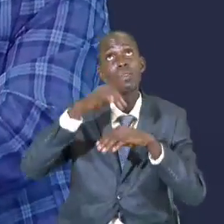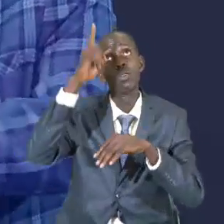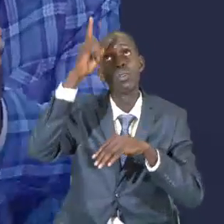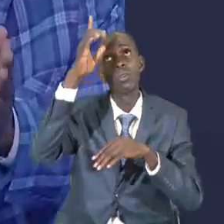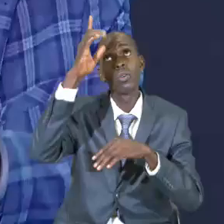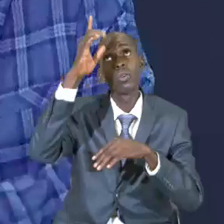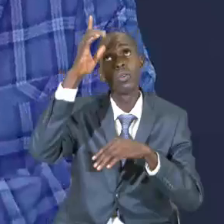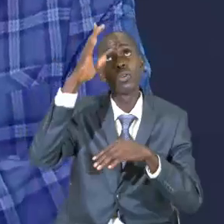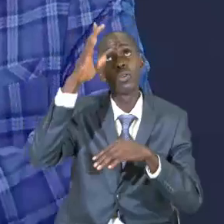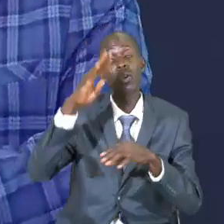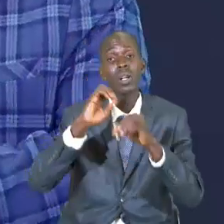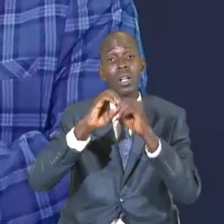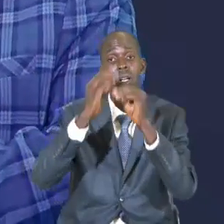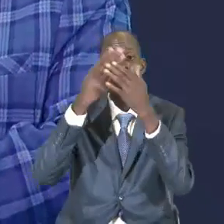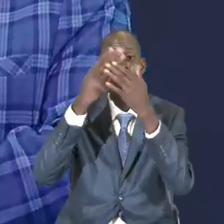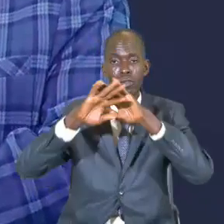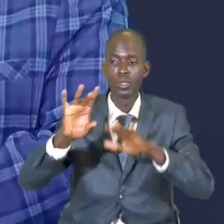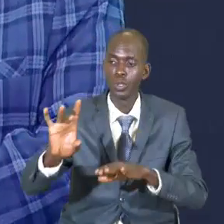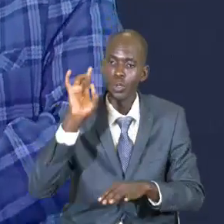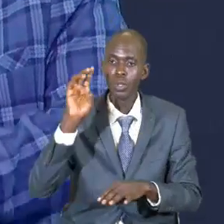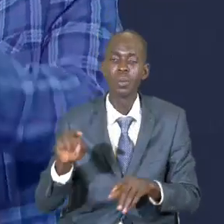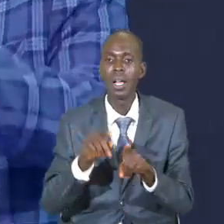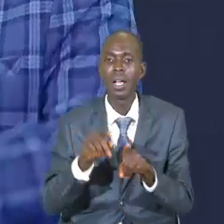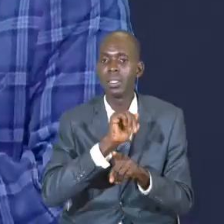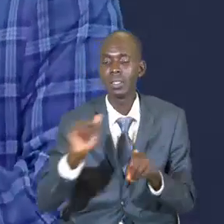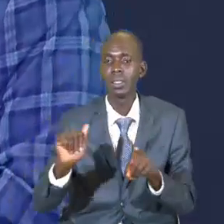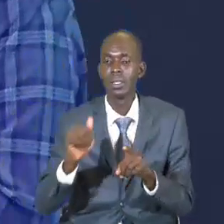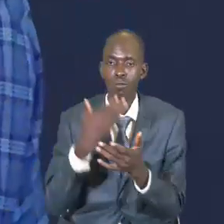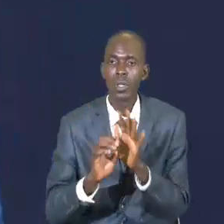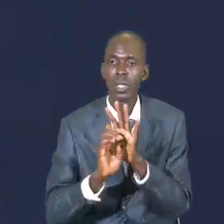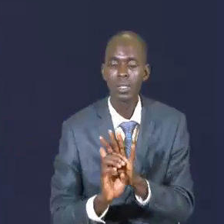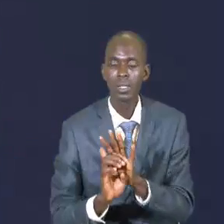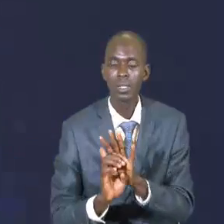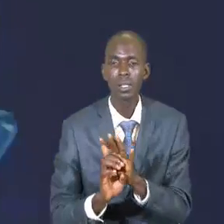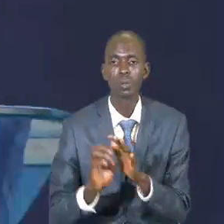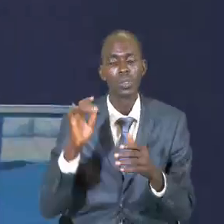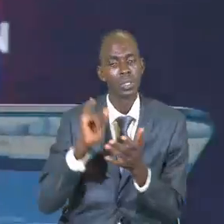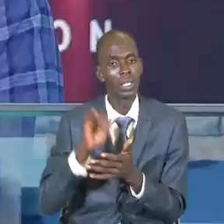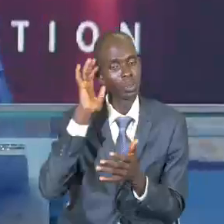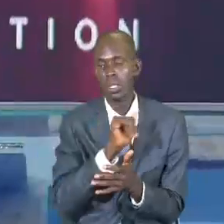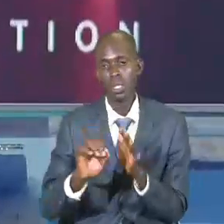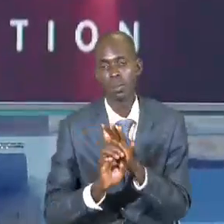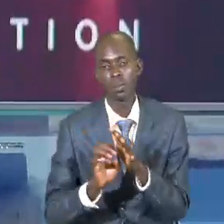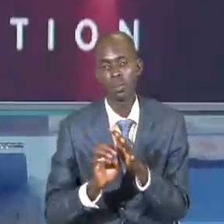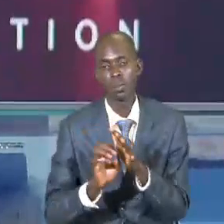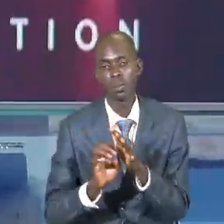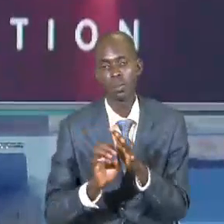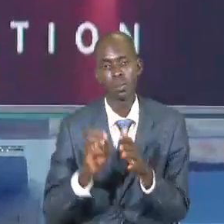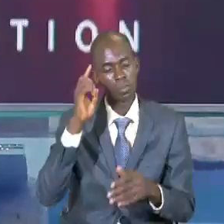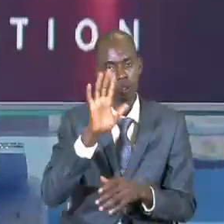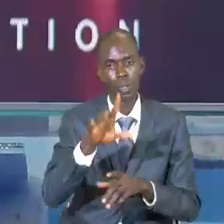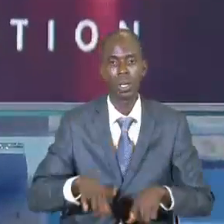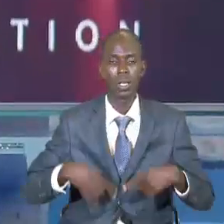pattern, so that it'll be a pattern for your life. And look at 1 Timothy chapter 1, verse 12, it says, I thank